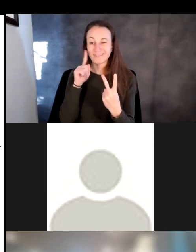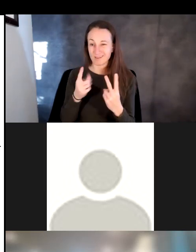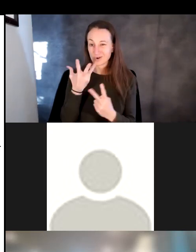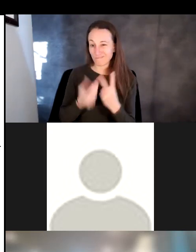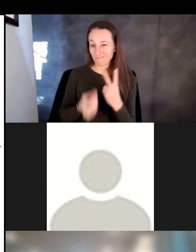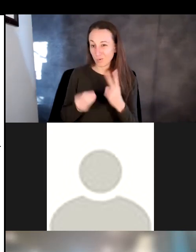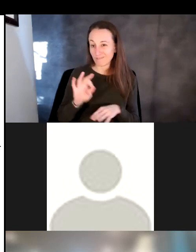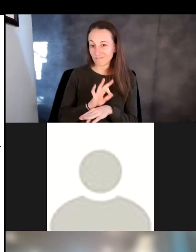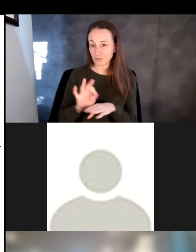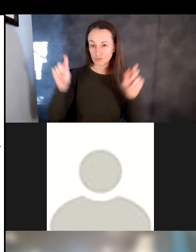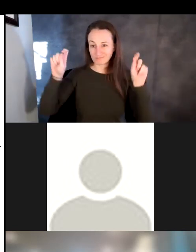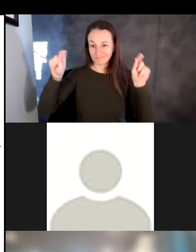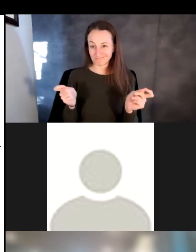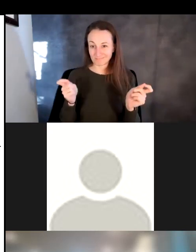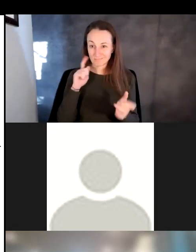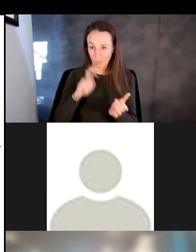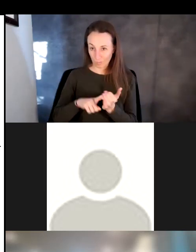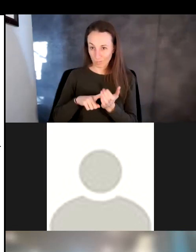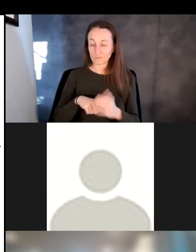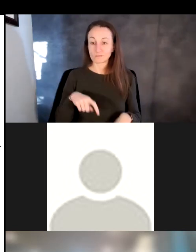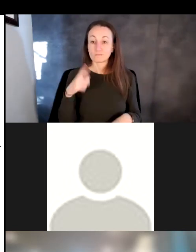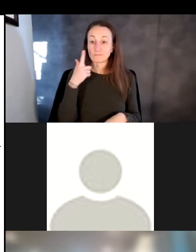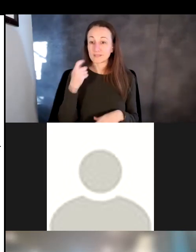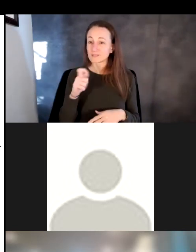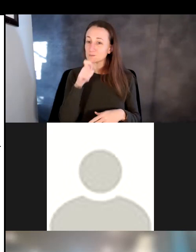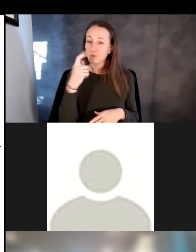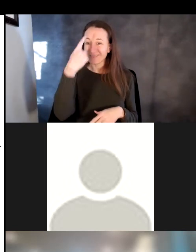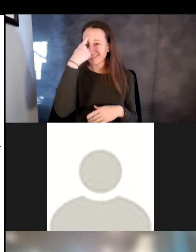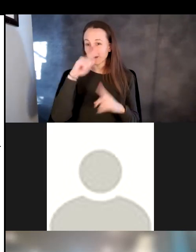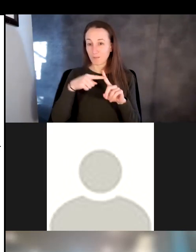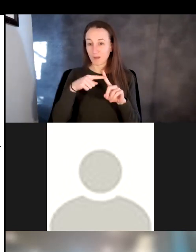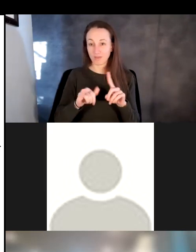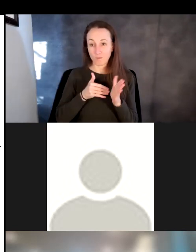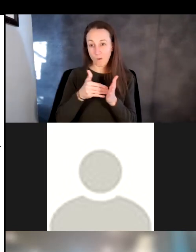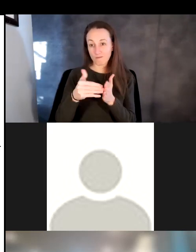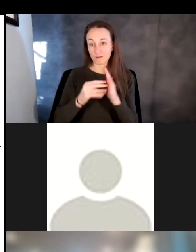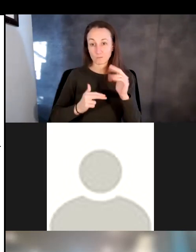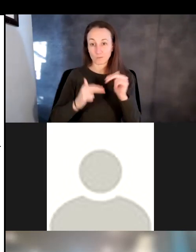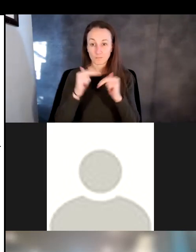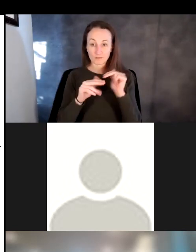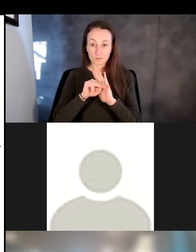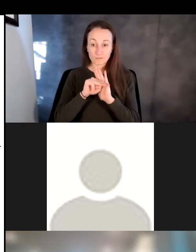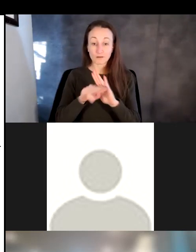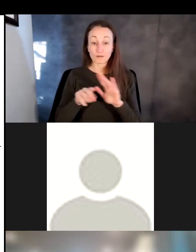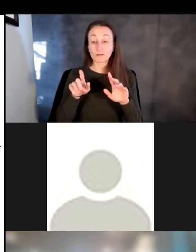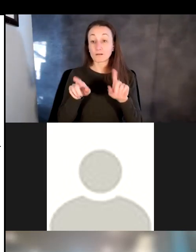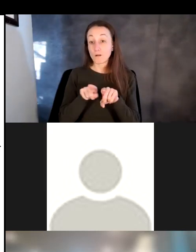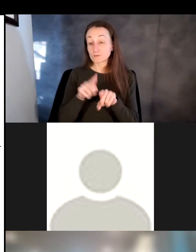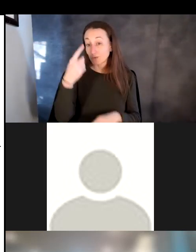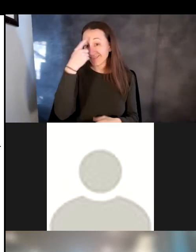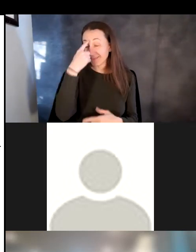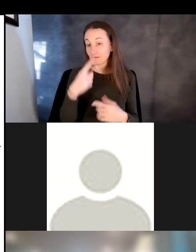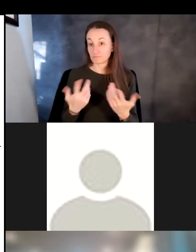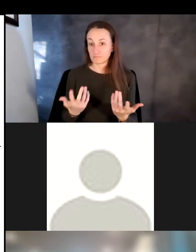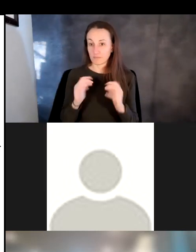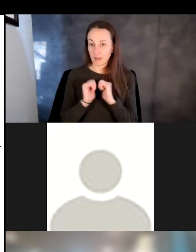in parentheses here because it's something we often don't really think about when building these models. But we're also going to talk about how we can go